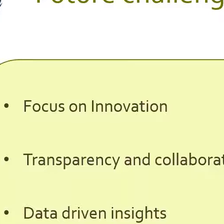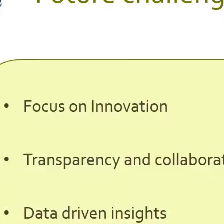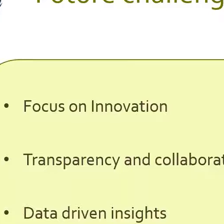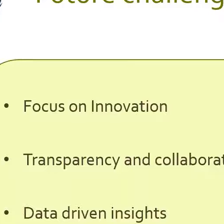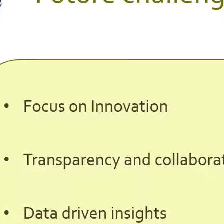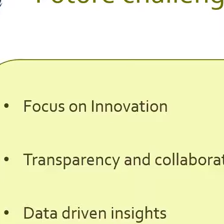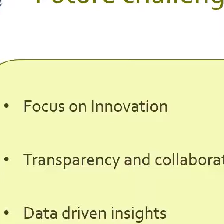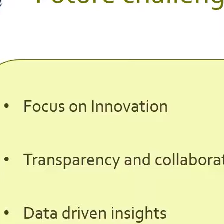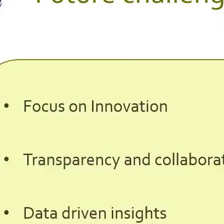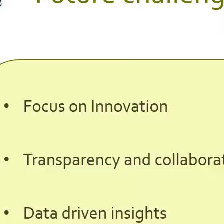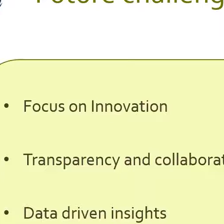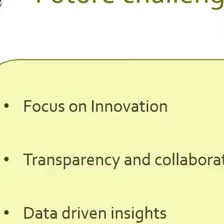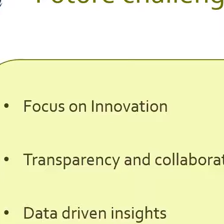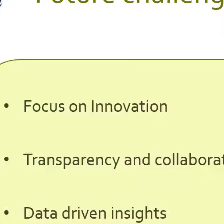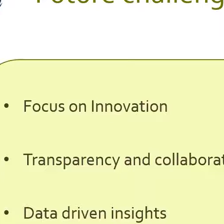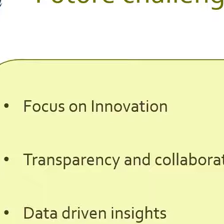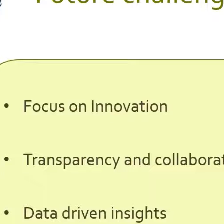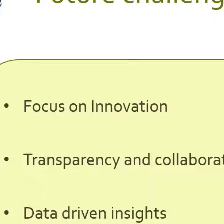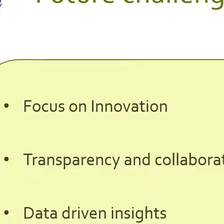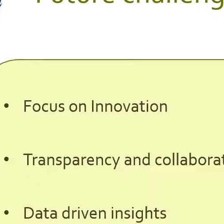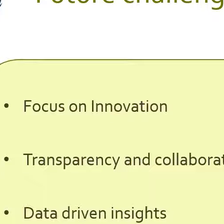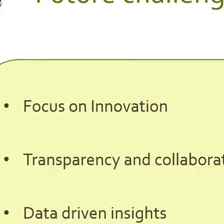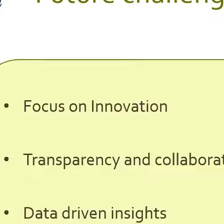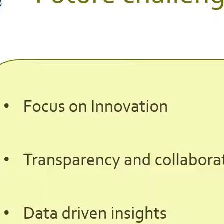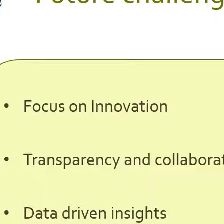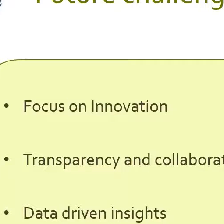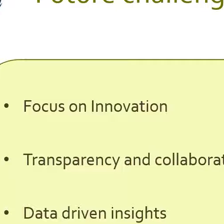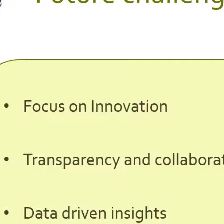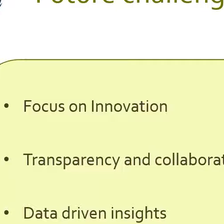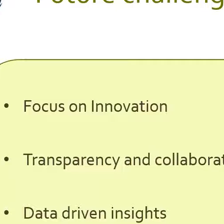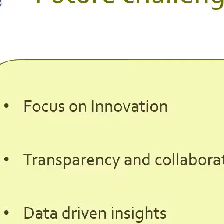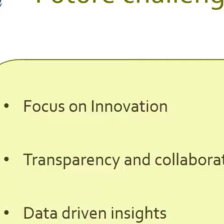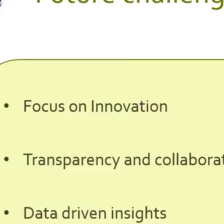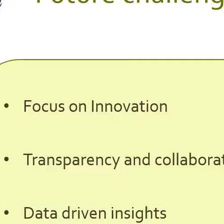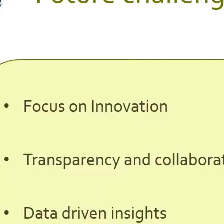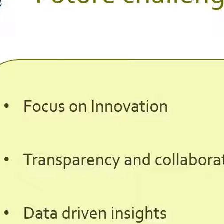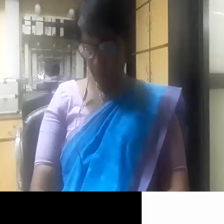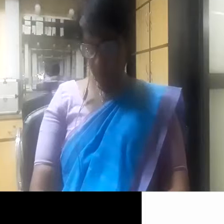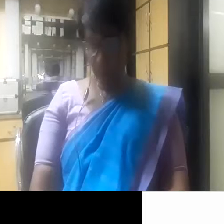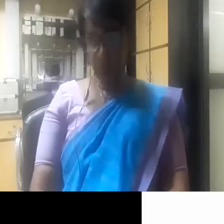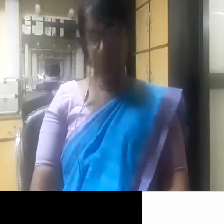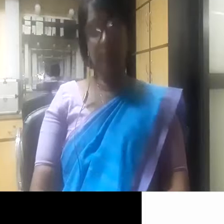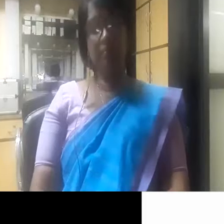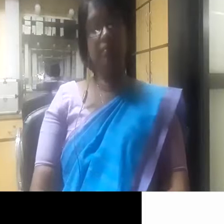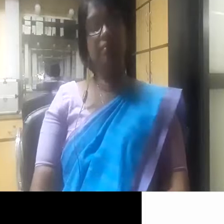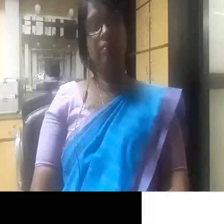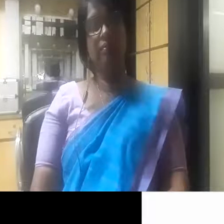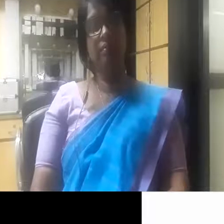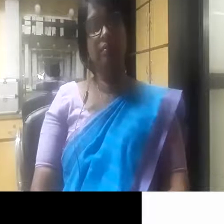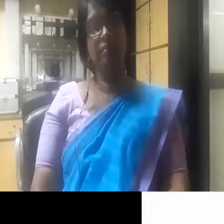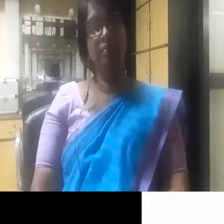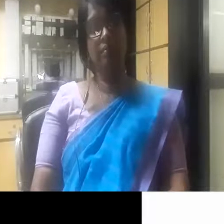before I ended the session. Aruna, with that, I hand it over to you. Thank you, Afam.